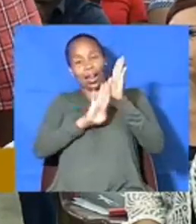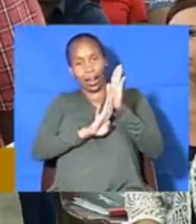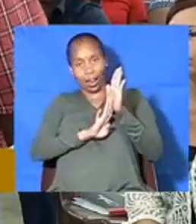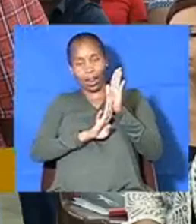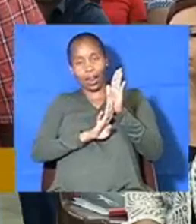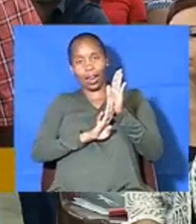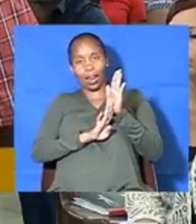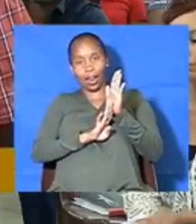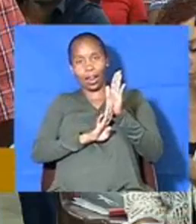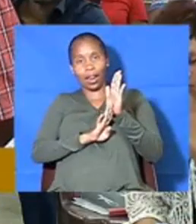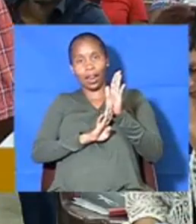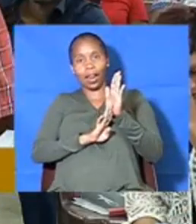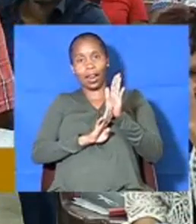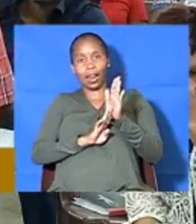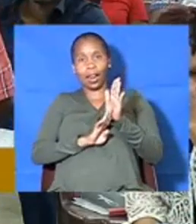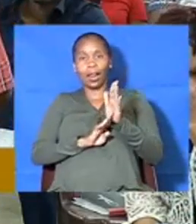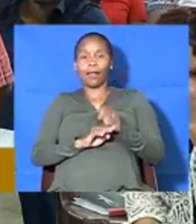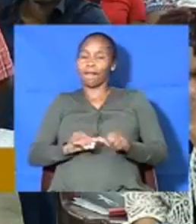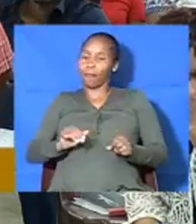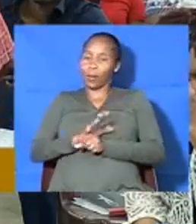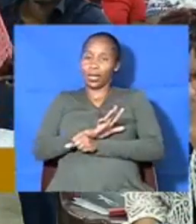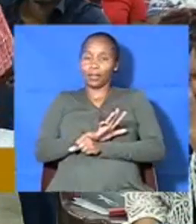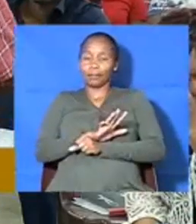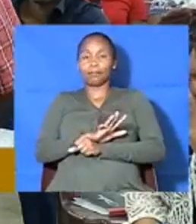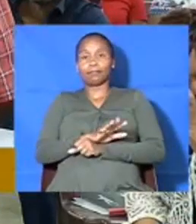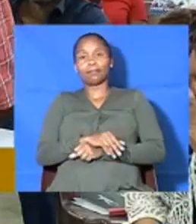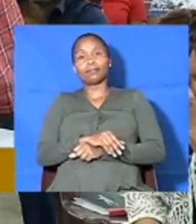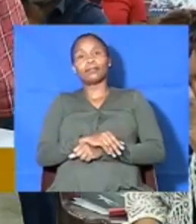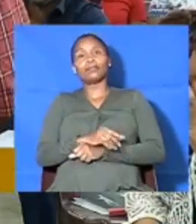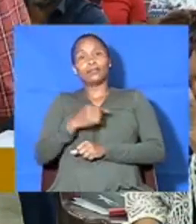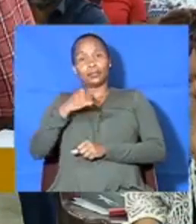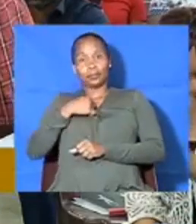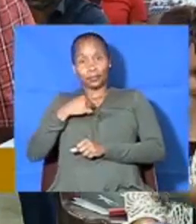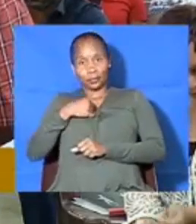whereby we found that there was a serious situation in